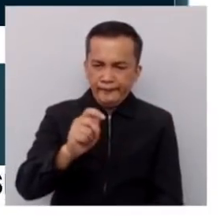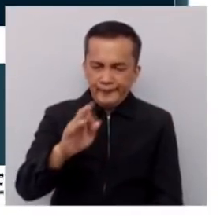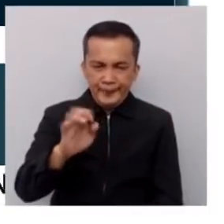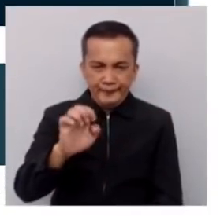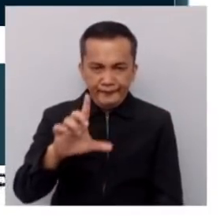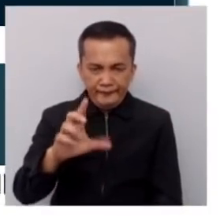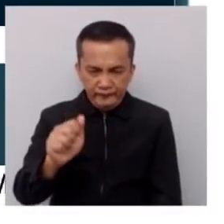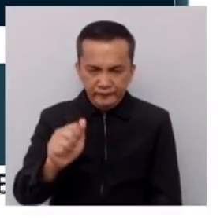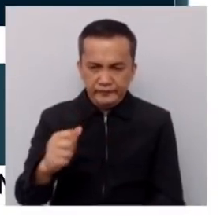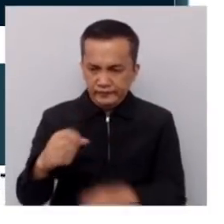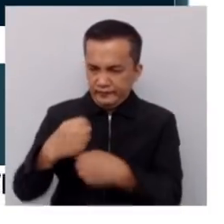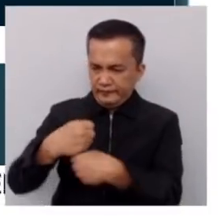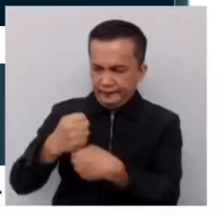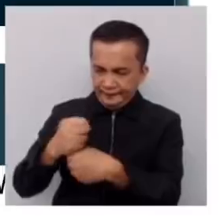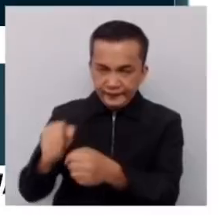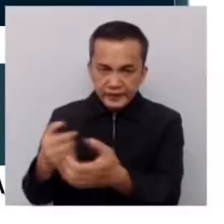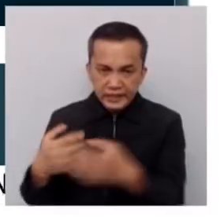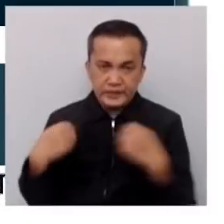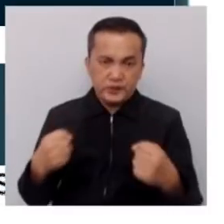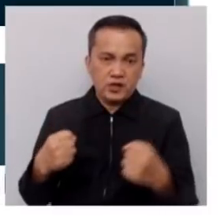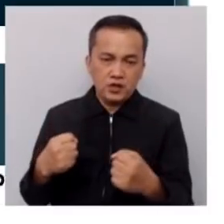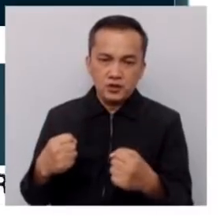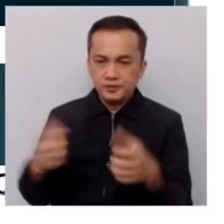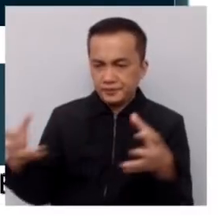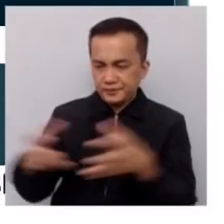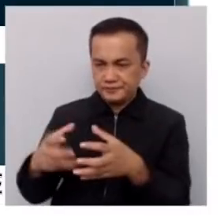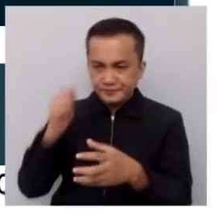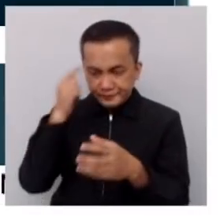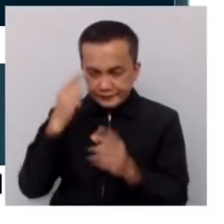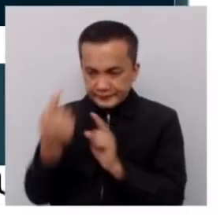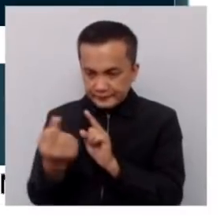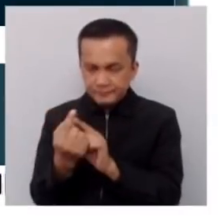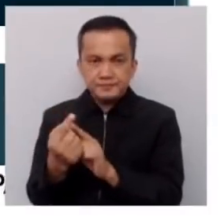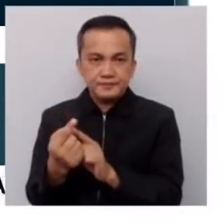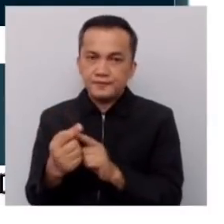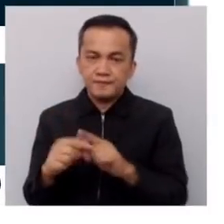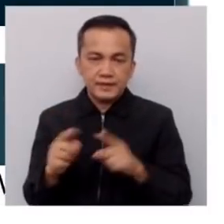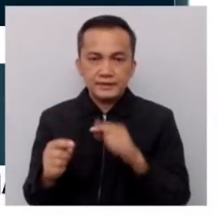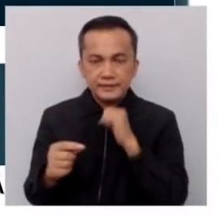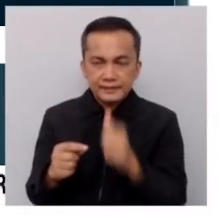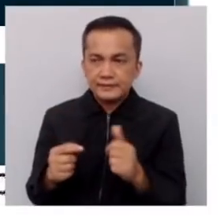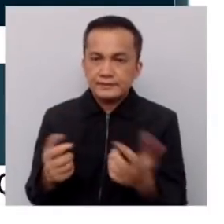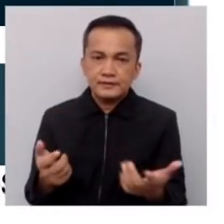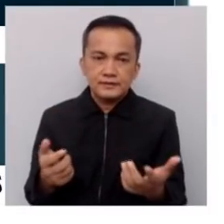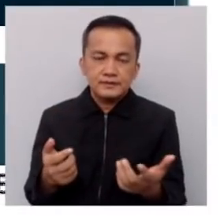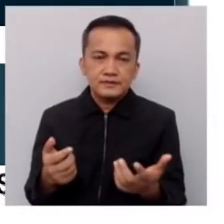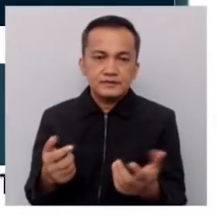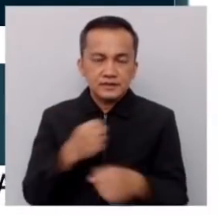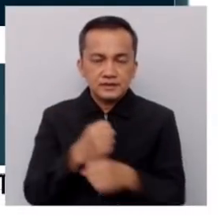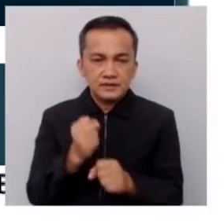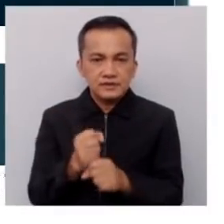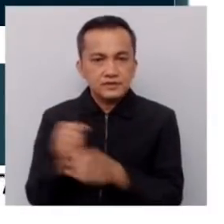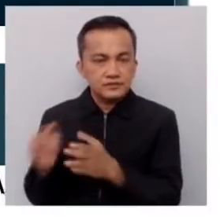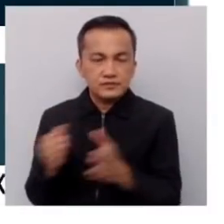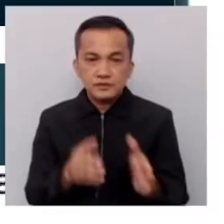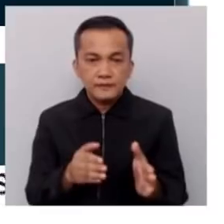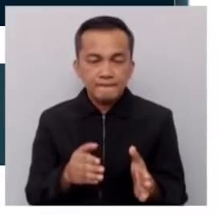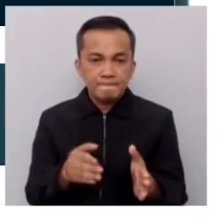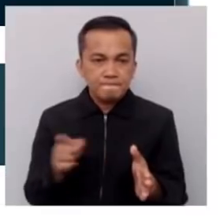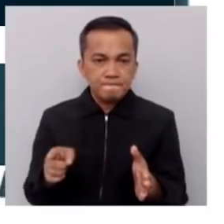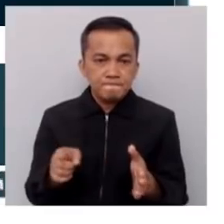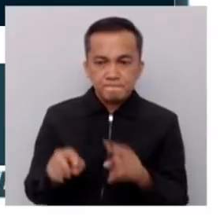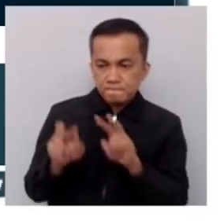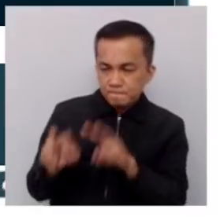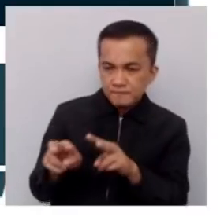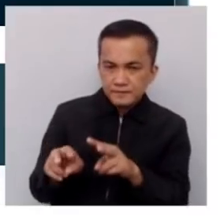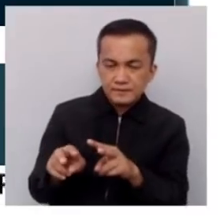that is stronger, that has a whole of government approach, but will not be created in such a way that it appears like